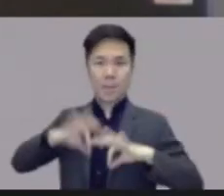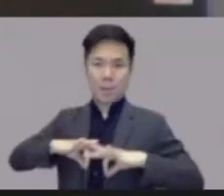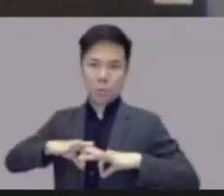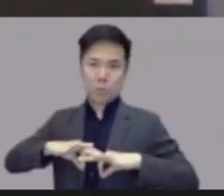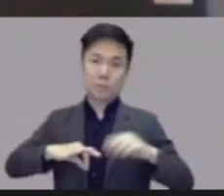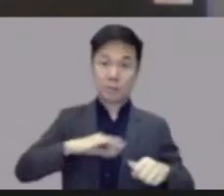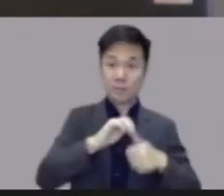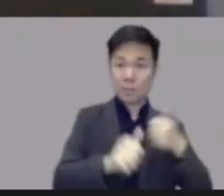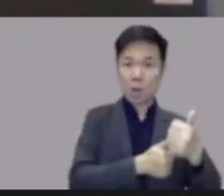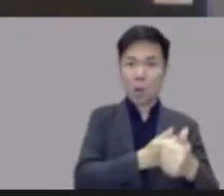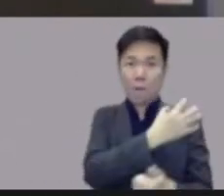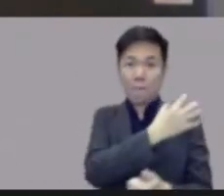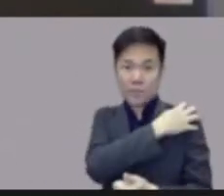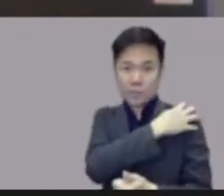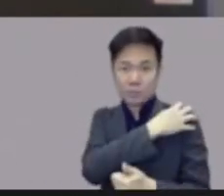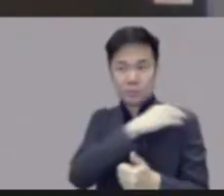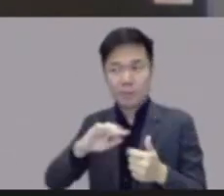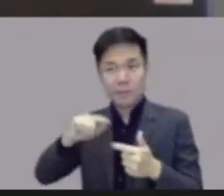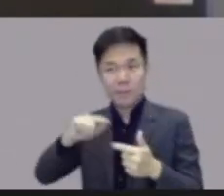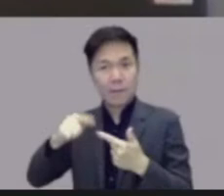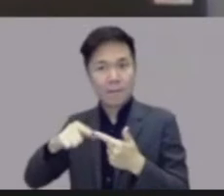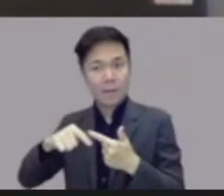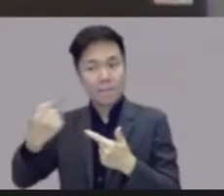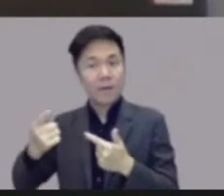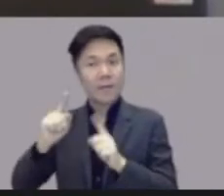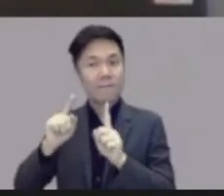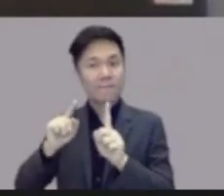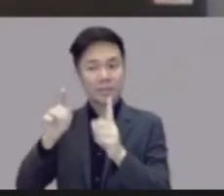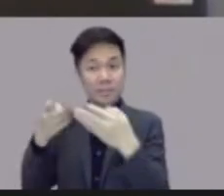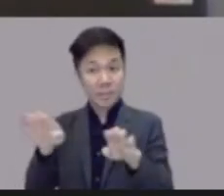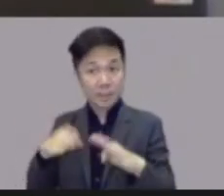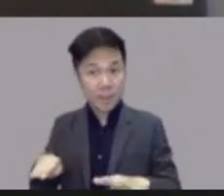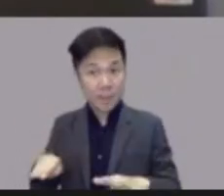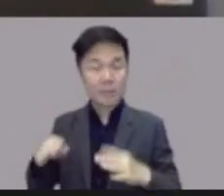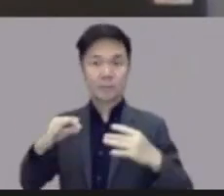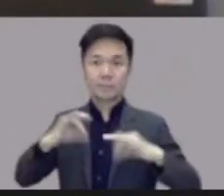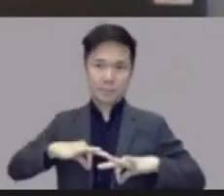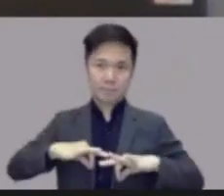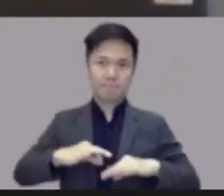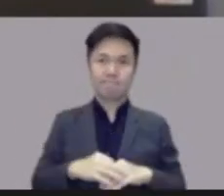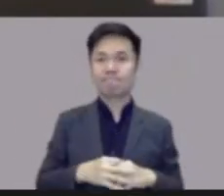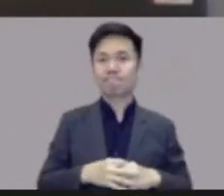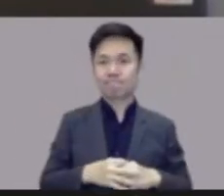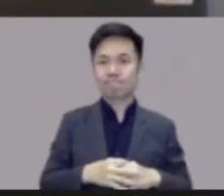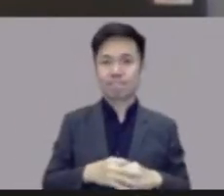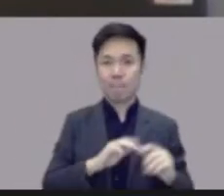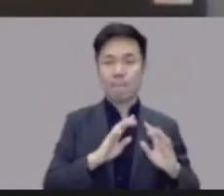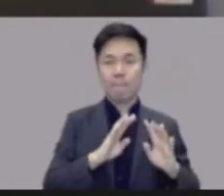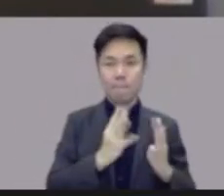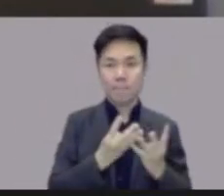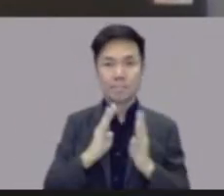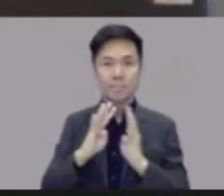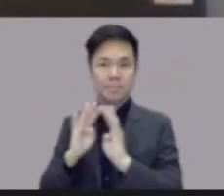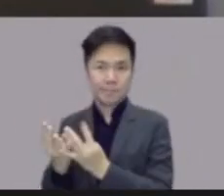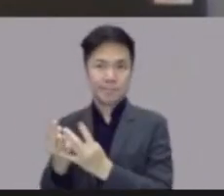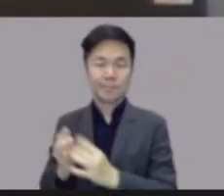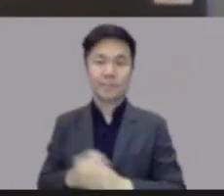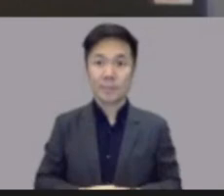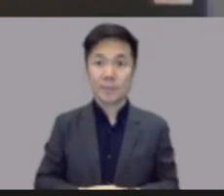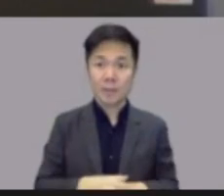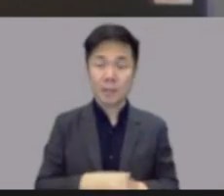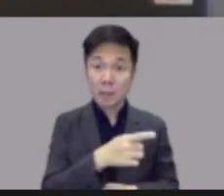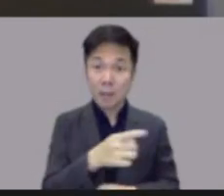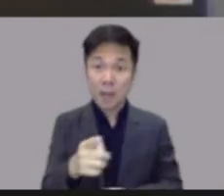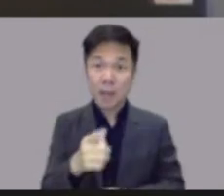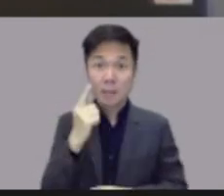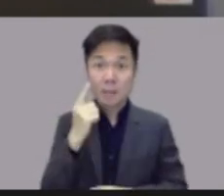I think many of us gathered today I hope maybe are sensing more than ever that that there is now